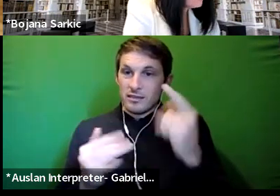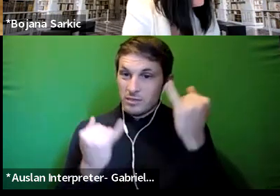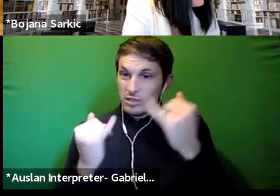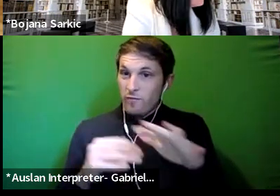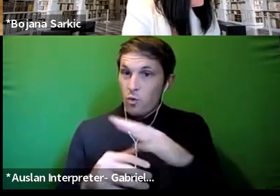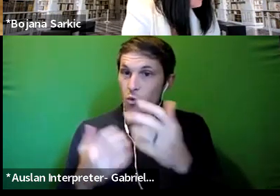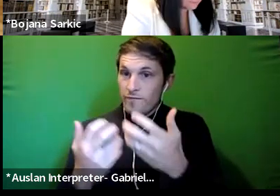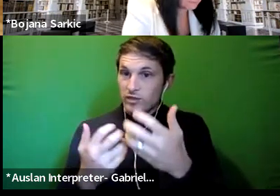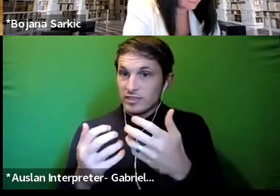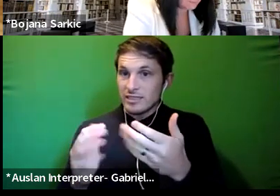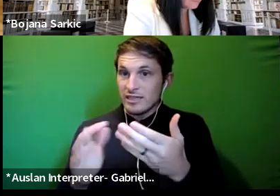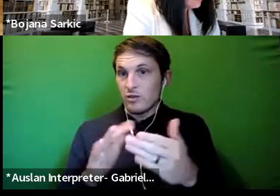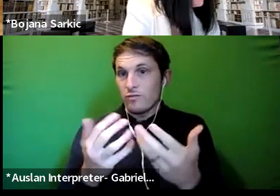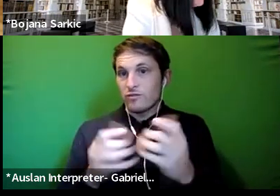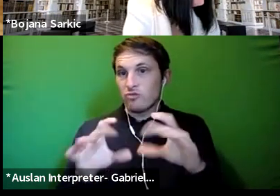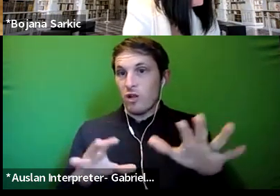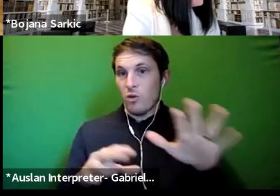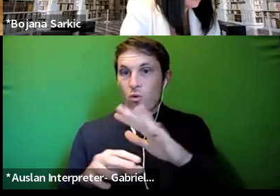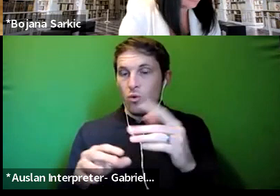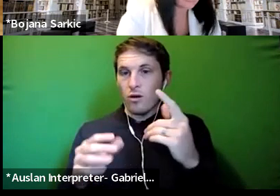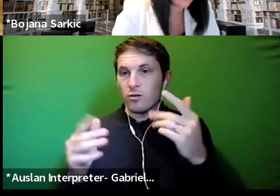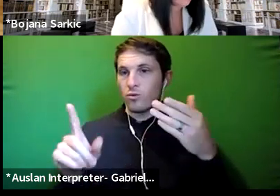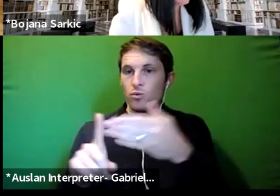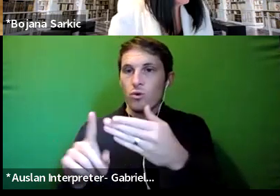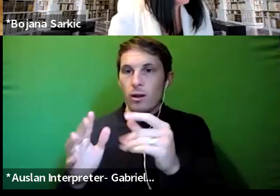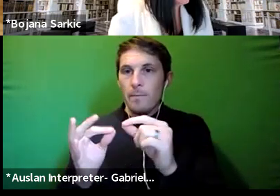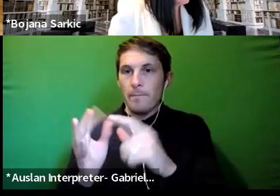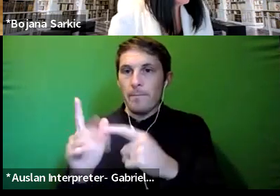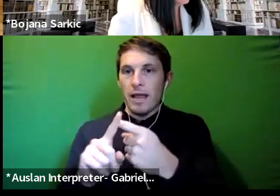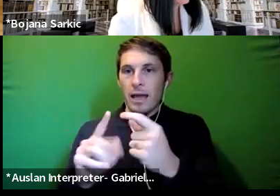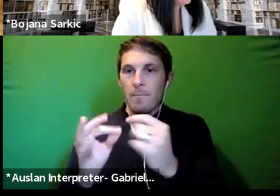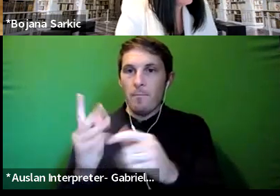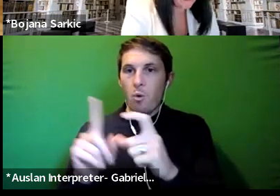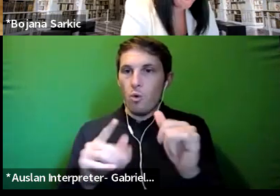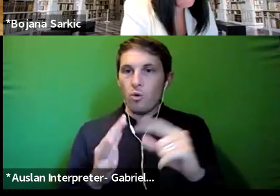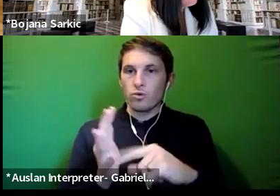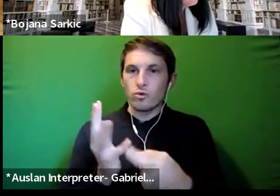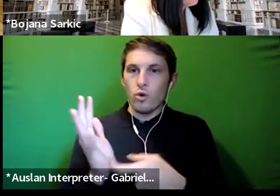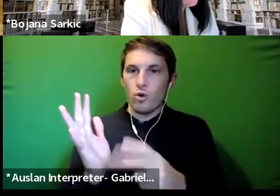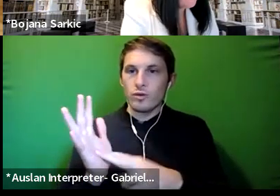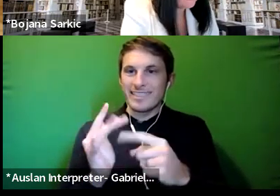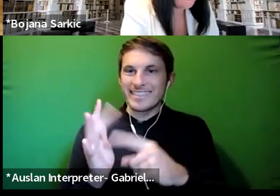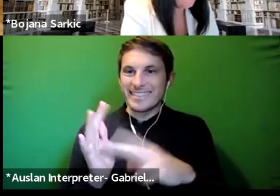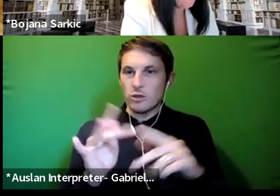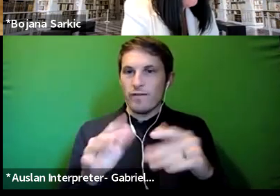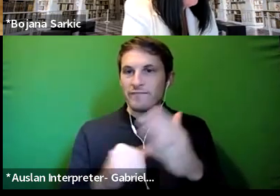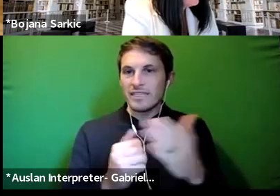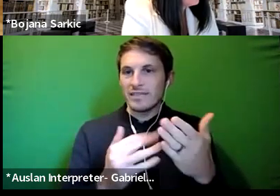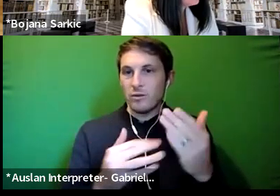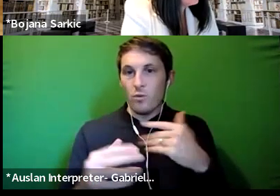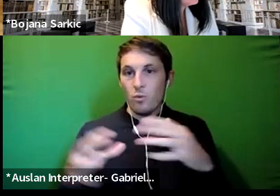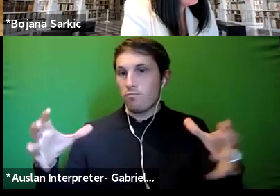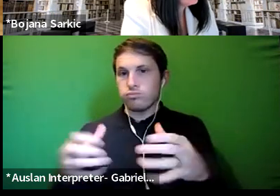through University of Australia, and turned to Blackboard, or turned to Turnitin, who still hasn't fixed their accessibility, by the way, and said, we're not using your tool